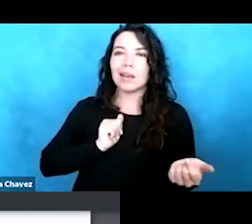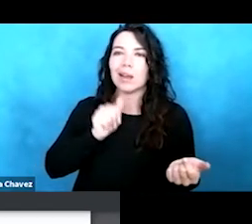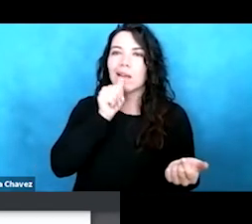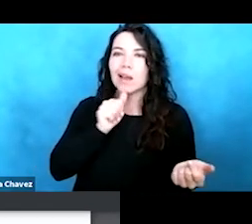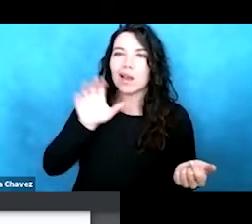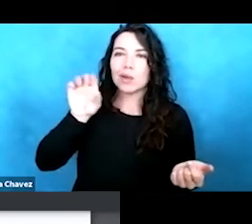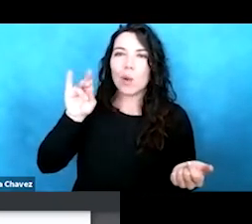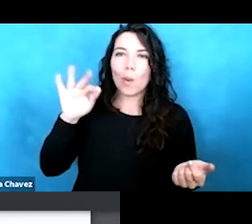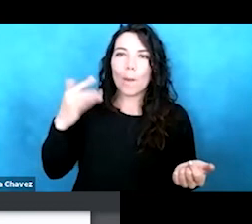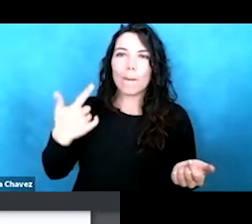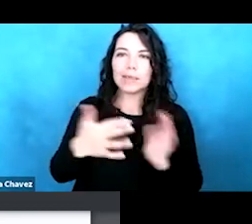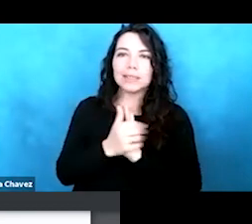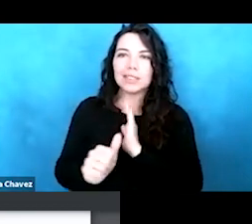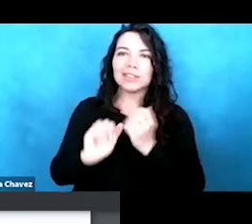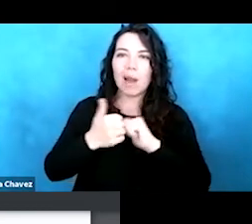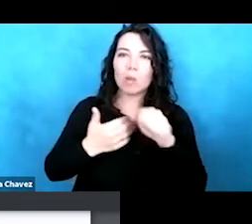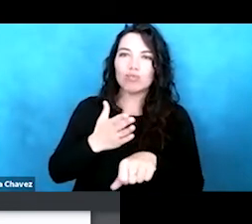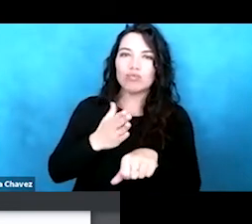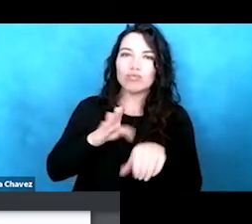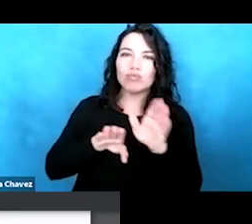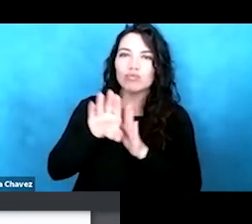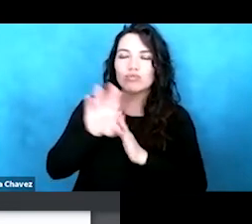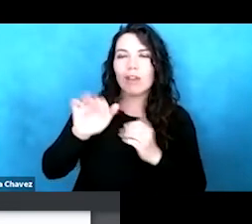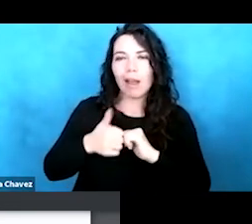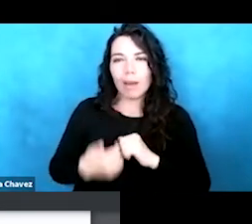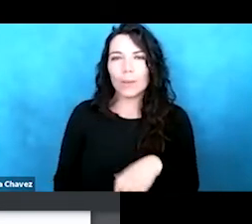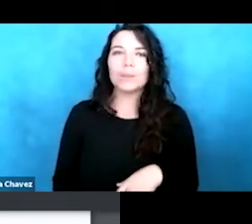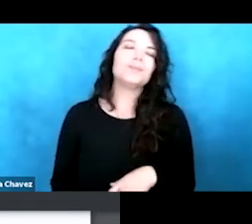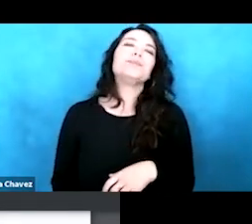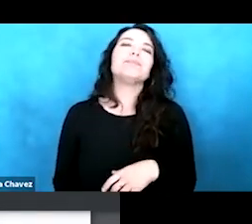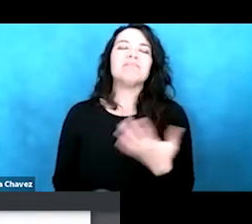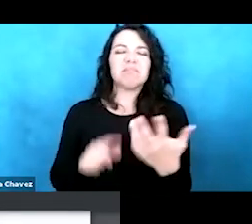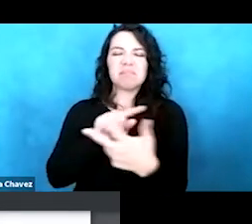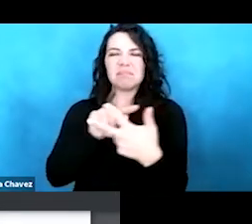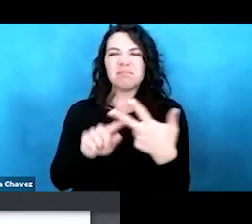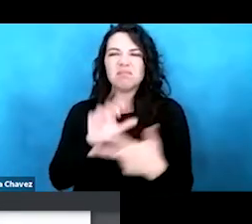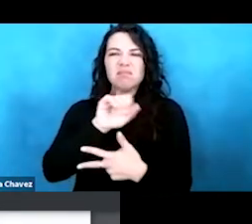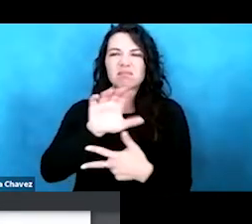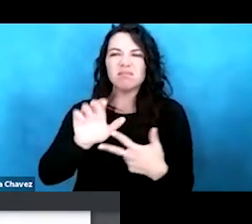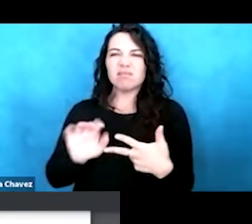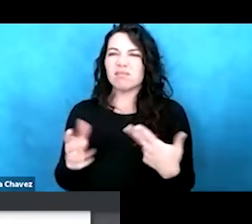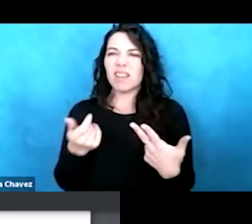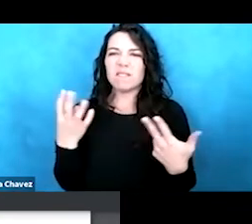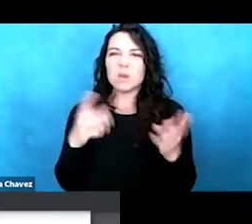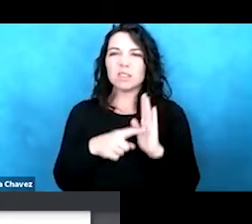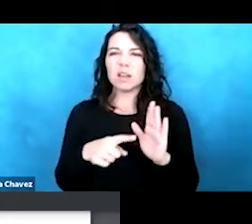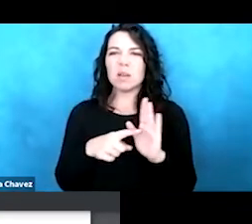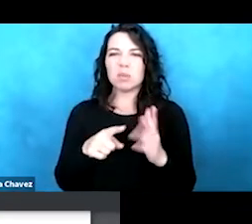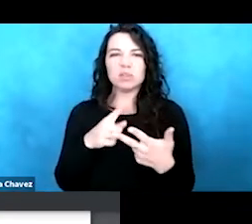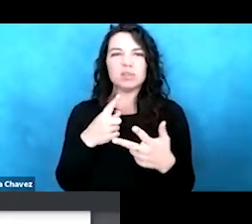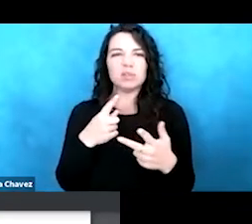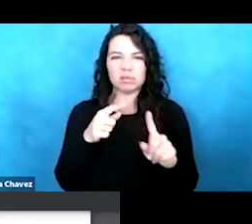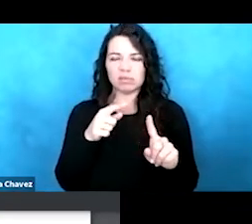So those are just a few quick examples from the toolkit of how you can quickly go and look at some examples